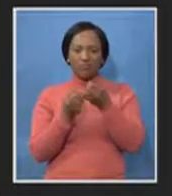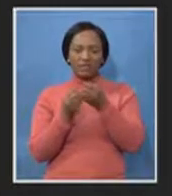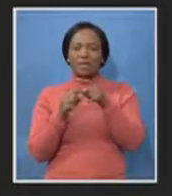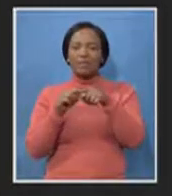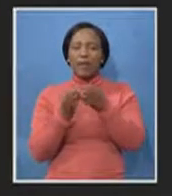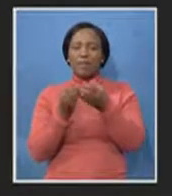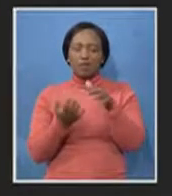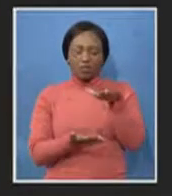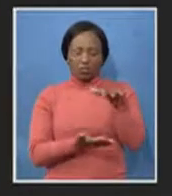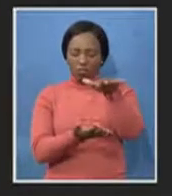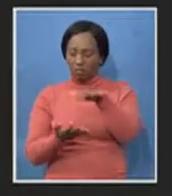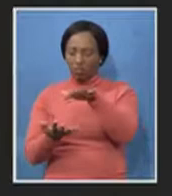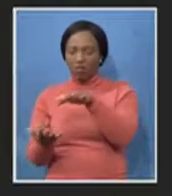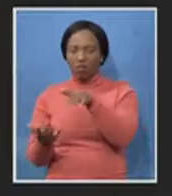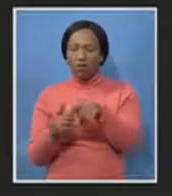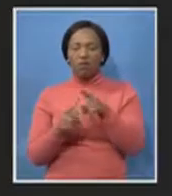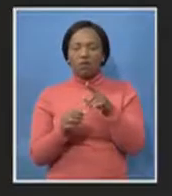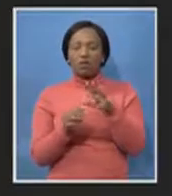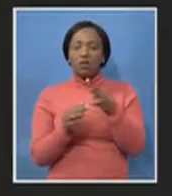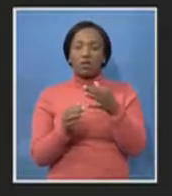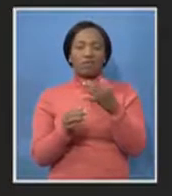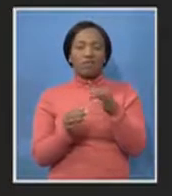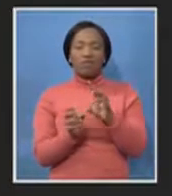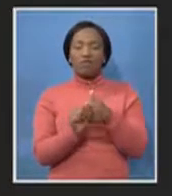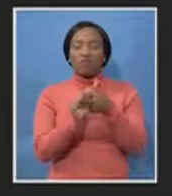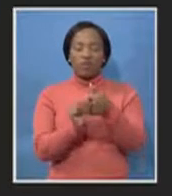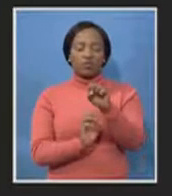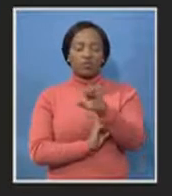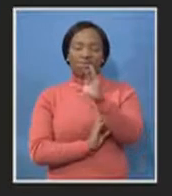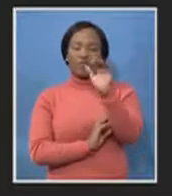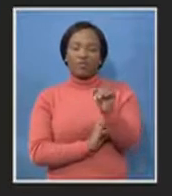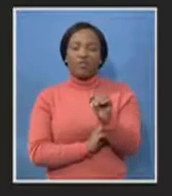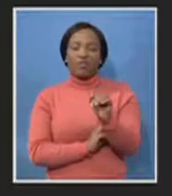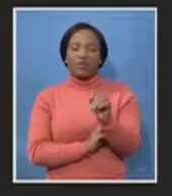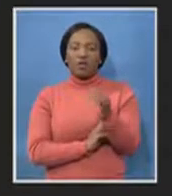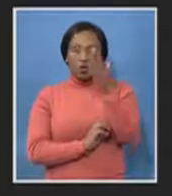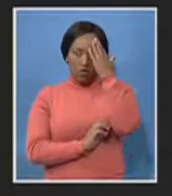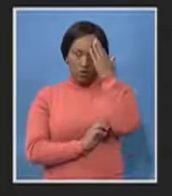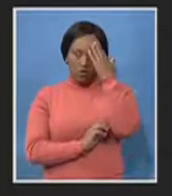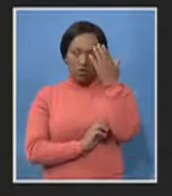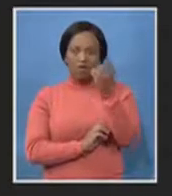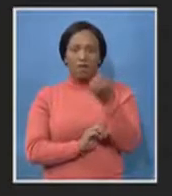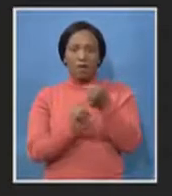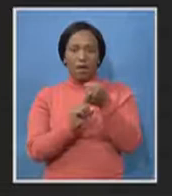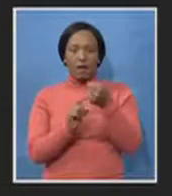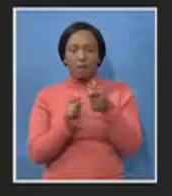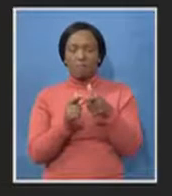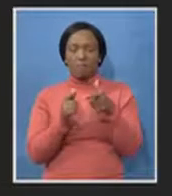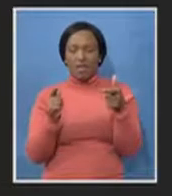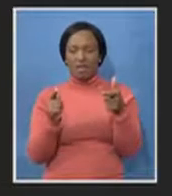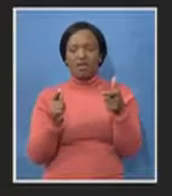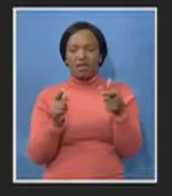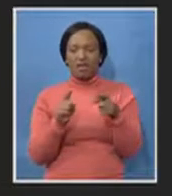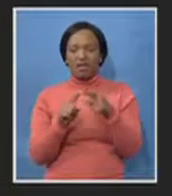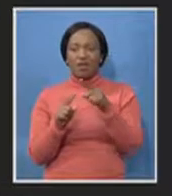the South African situation will know that we had a very big backlog at one stage, largely because of the huge community